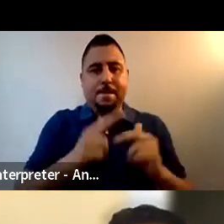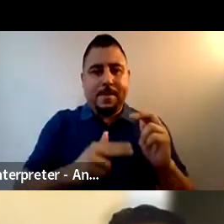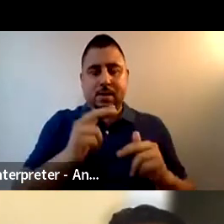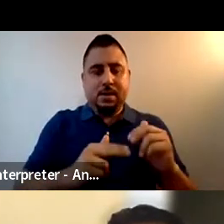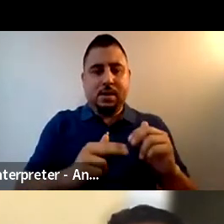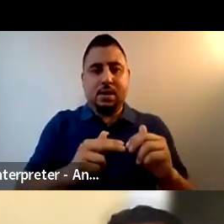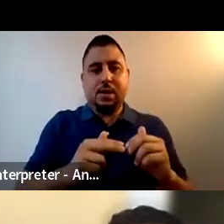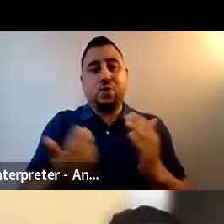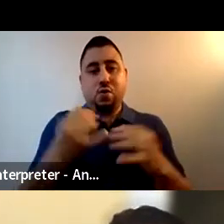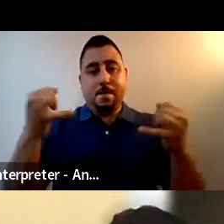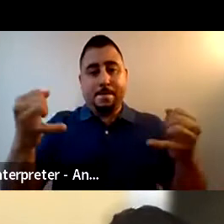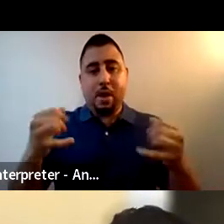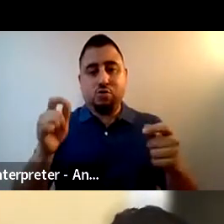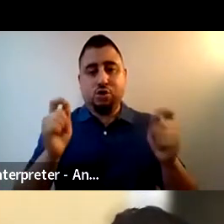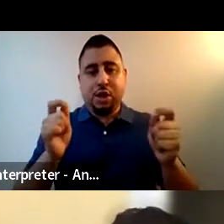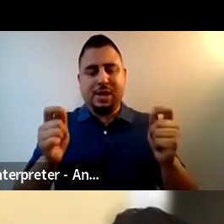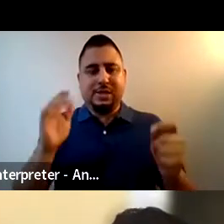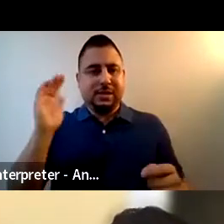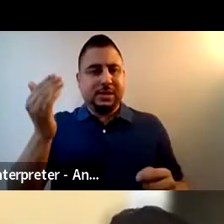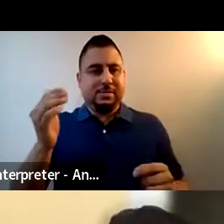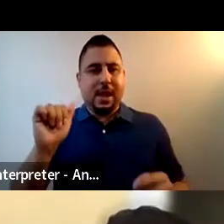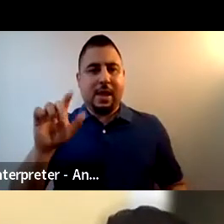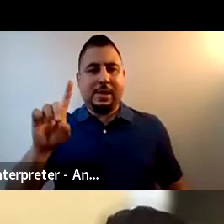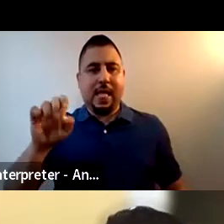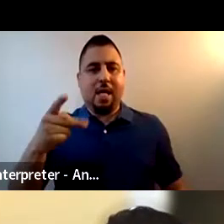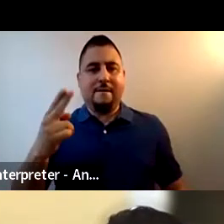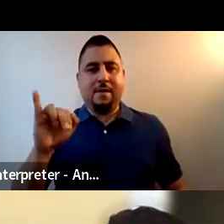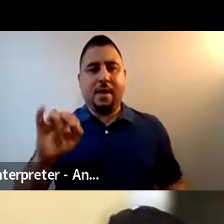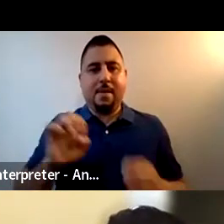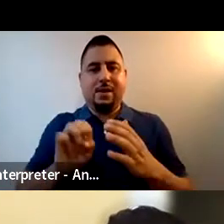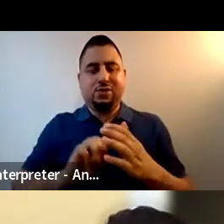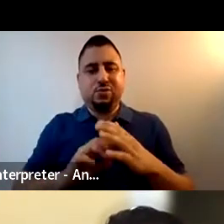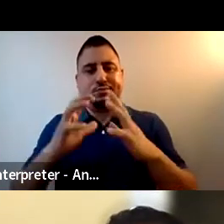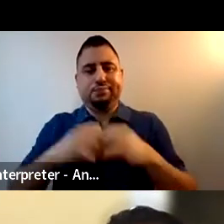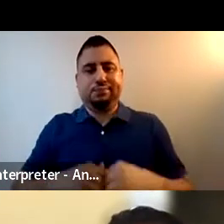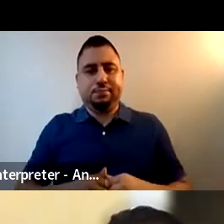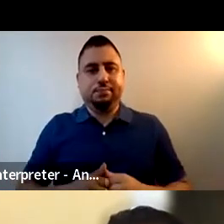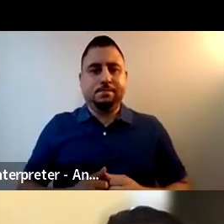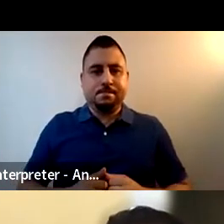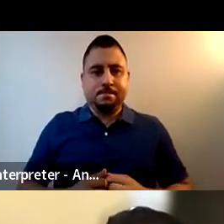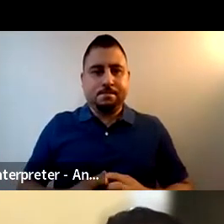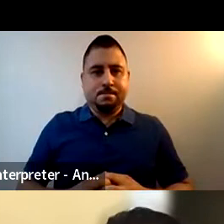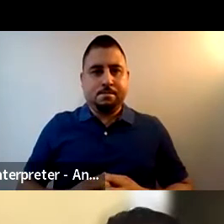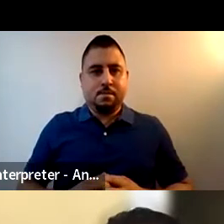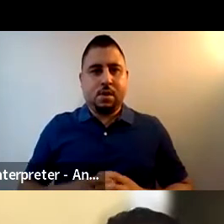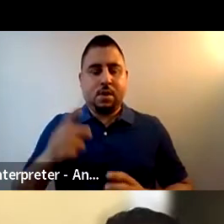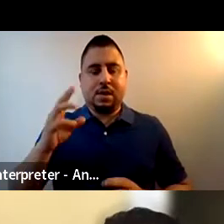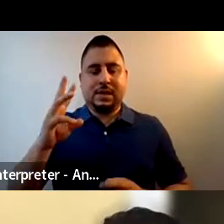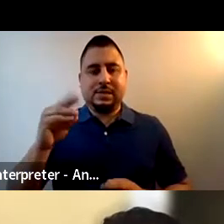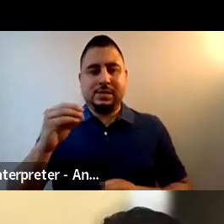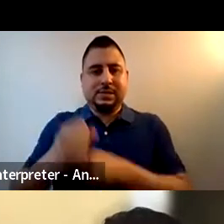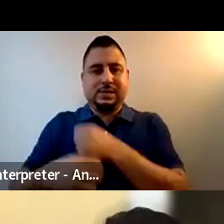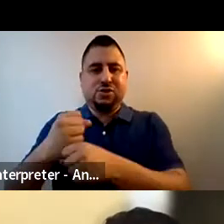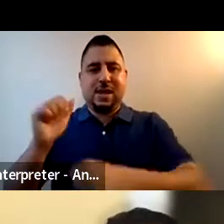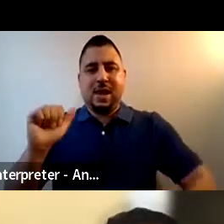to the new boundary changes, it appears that Adelphi Elementary will no longer exist. For over 60 years,